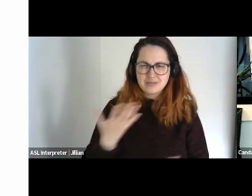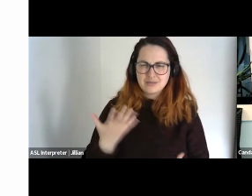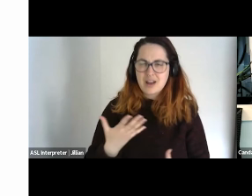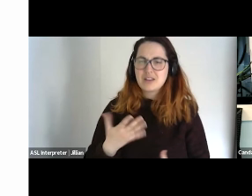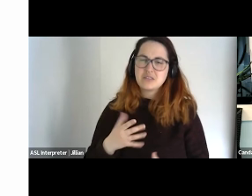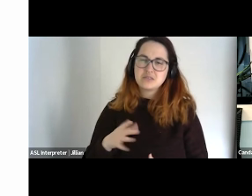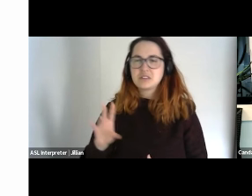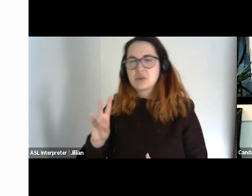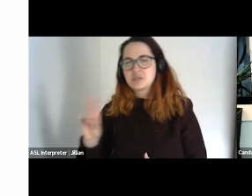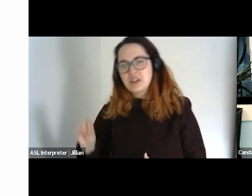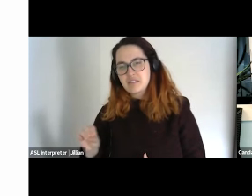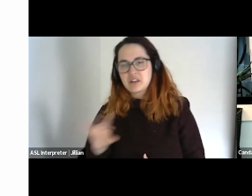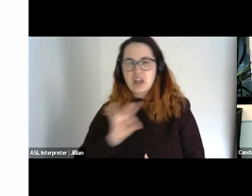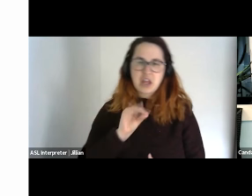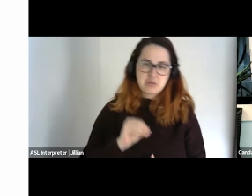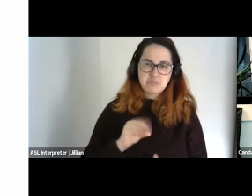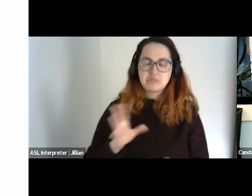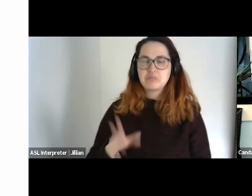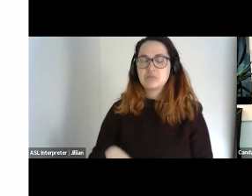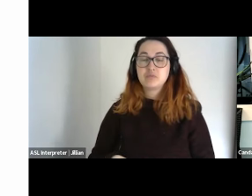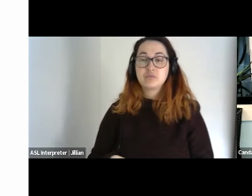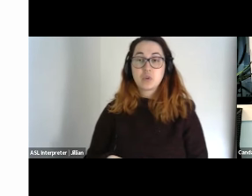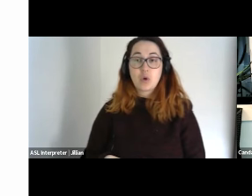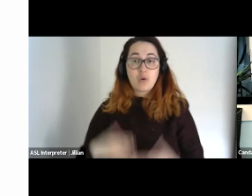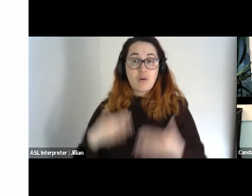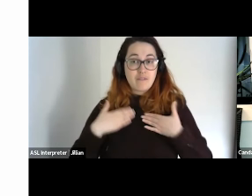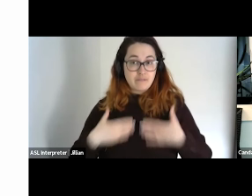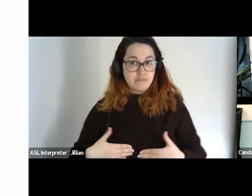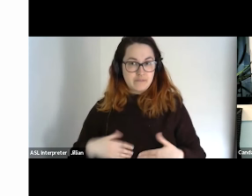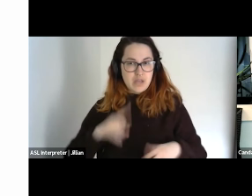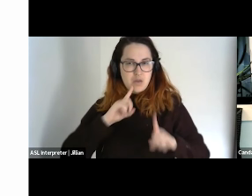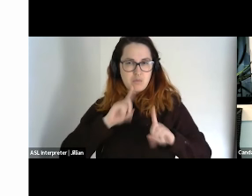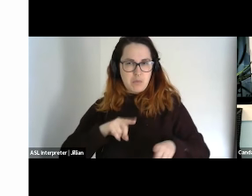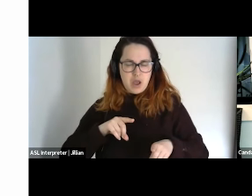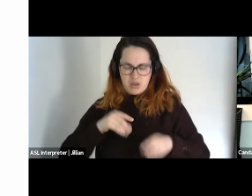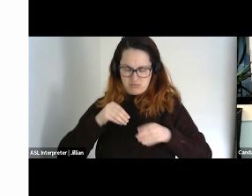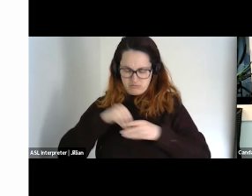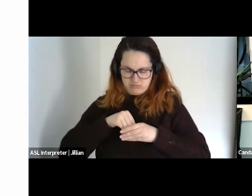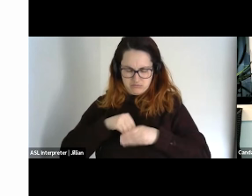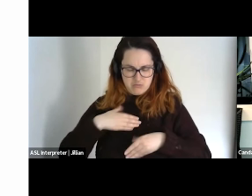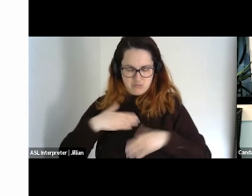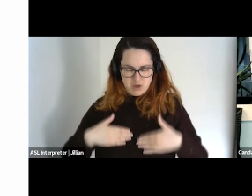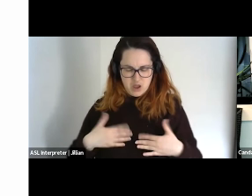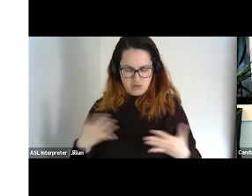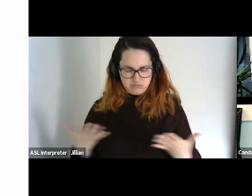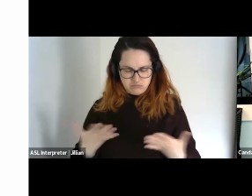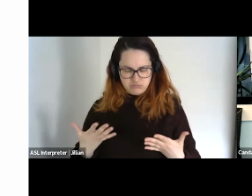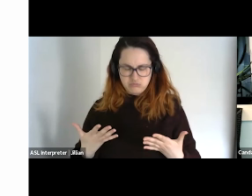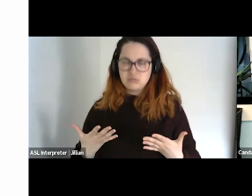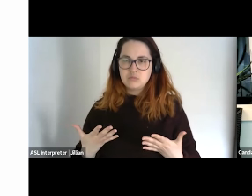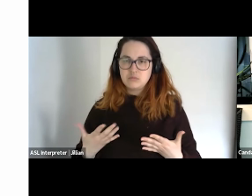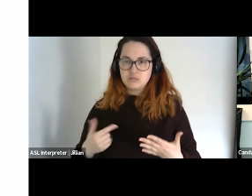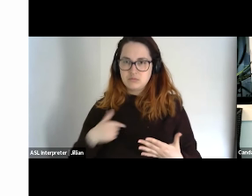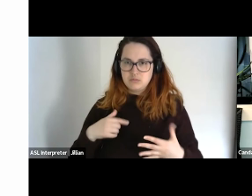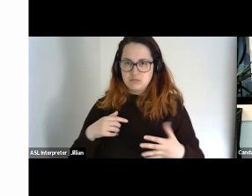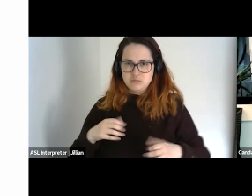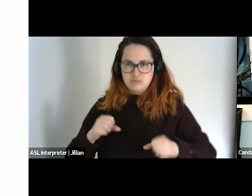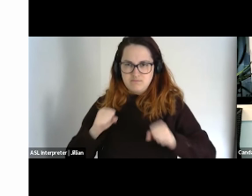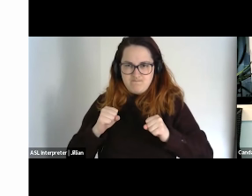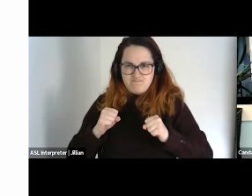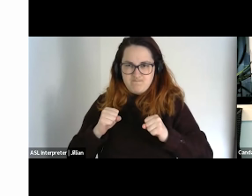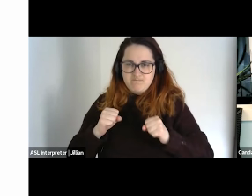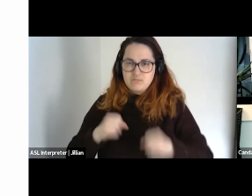70 and 80%. What physical response did I notice in my body? Well, I start to observe. I'm tense, my chest